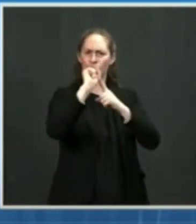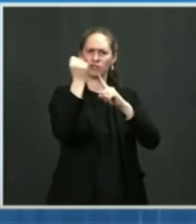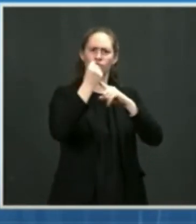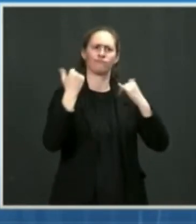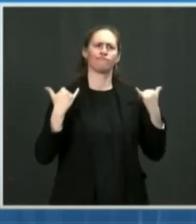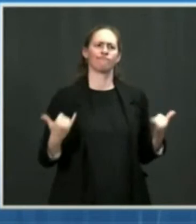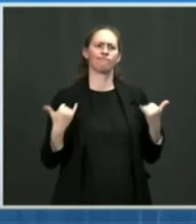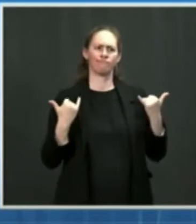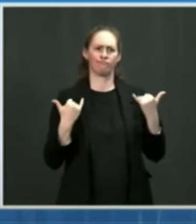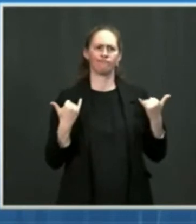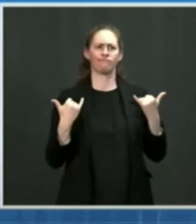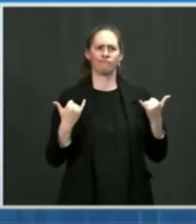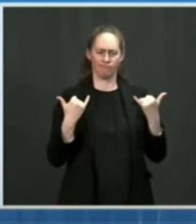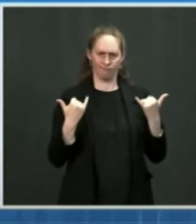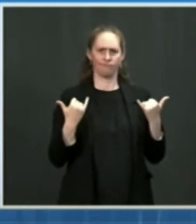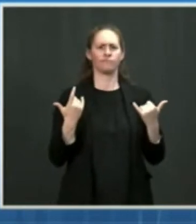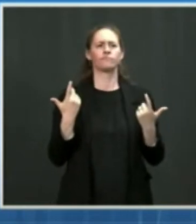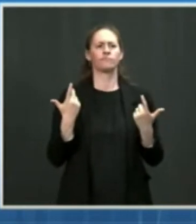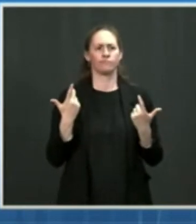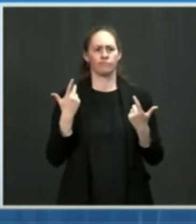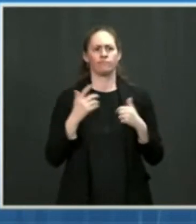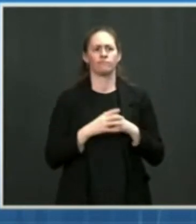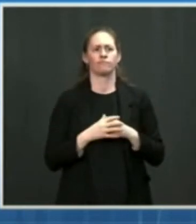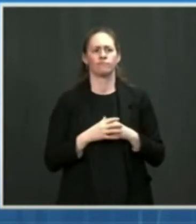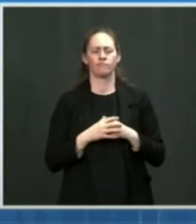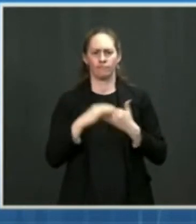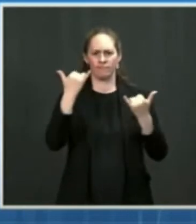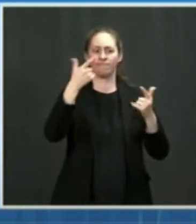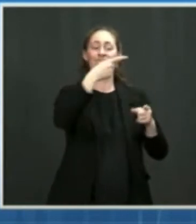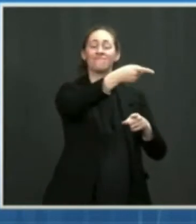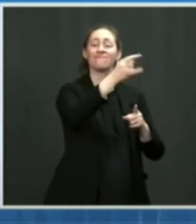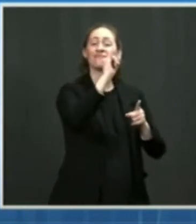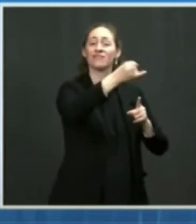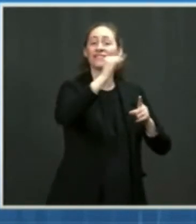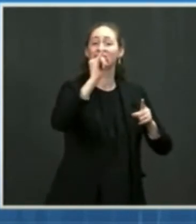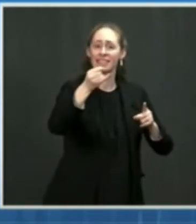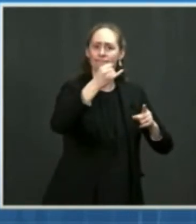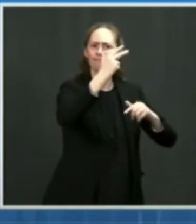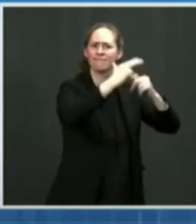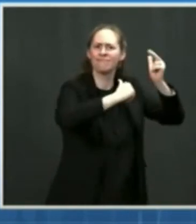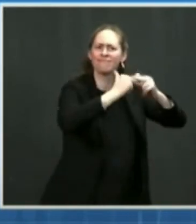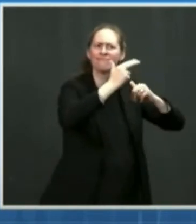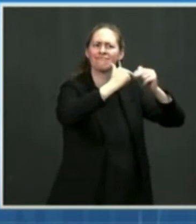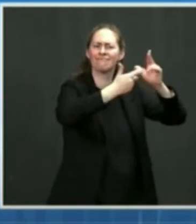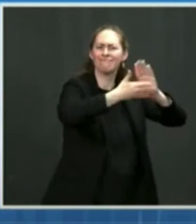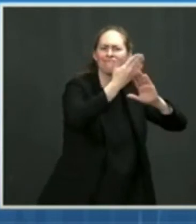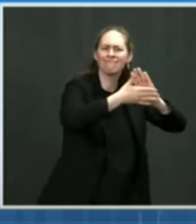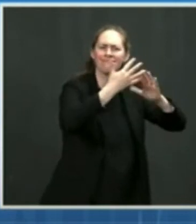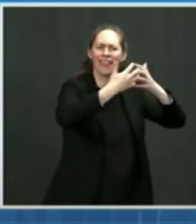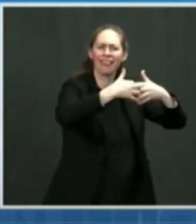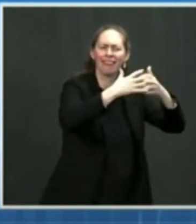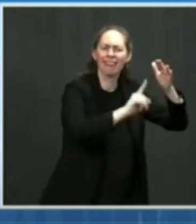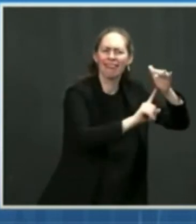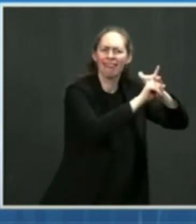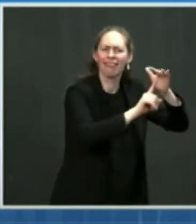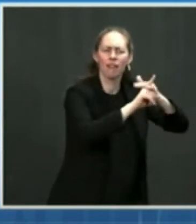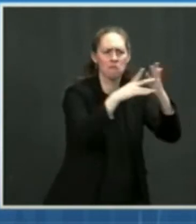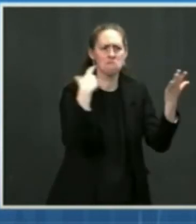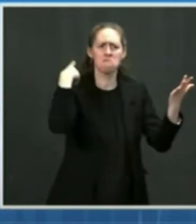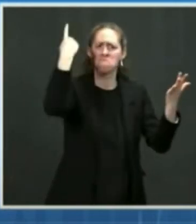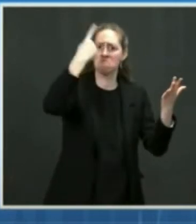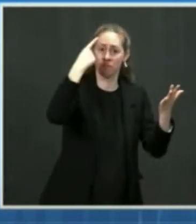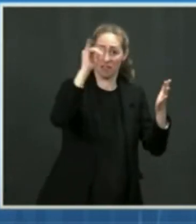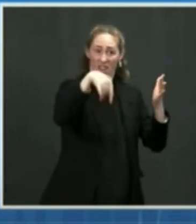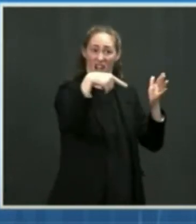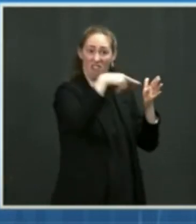J&J shots. Our understanding is that J&J had originally projected 24 million doses in